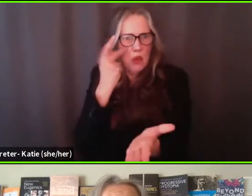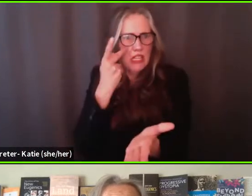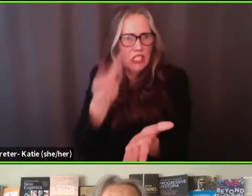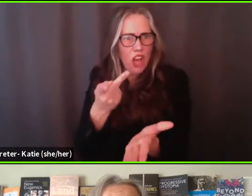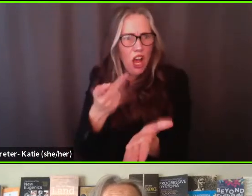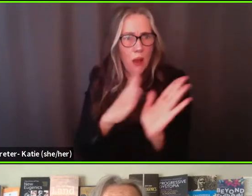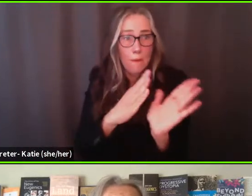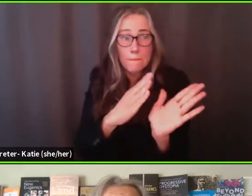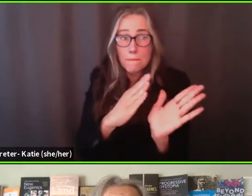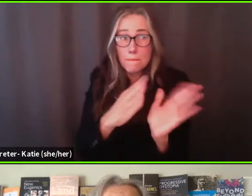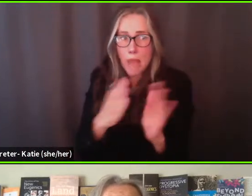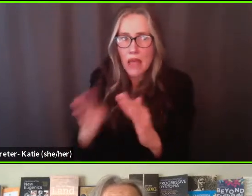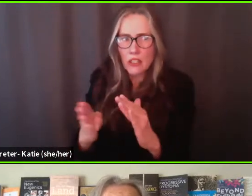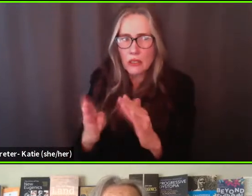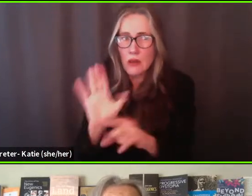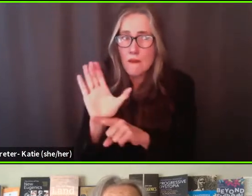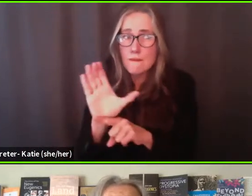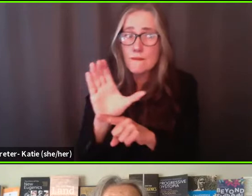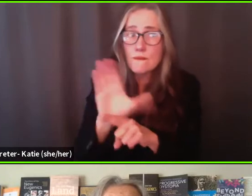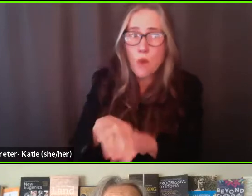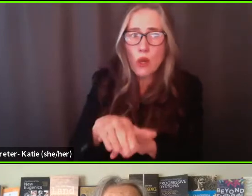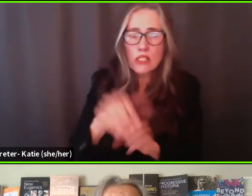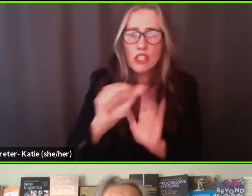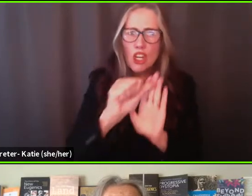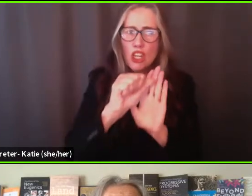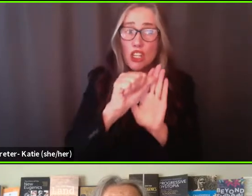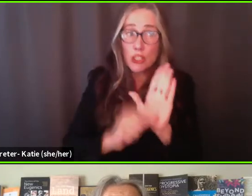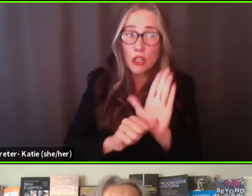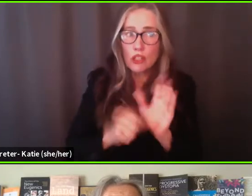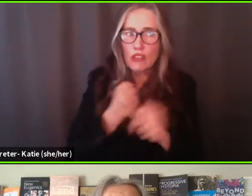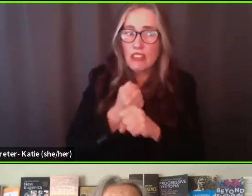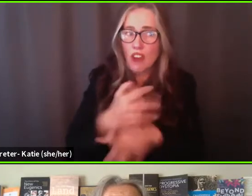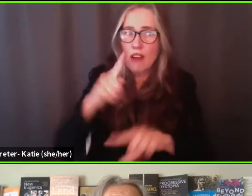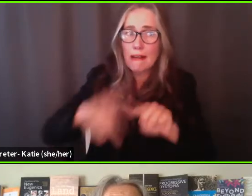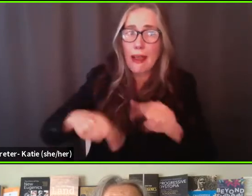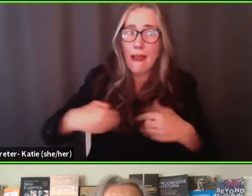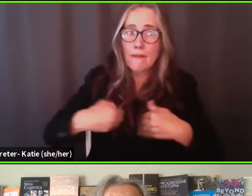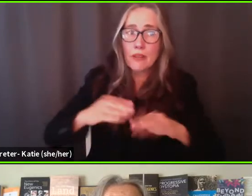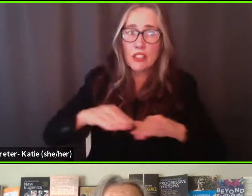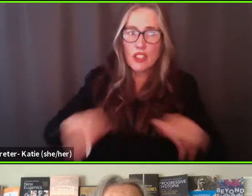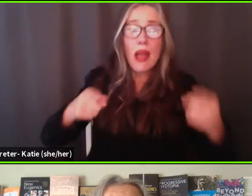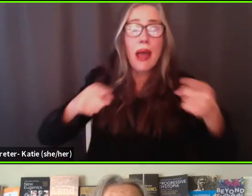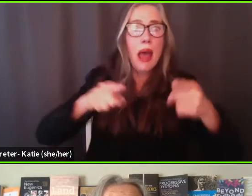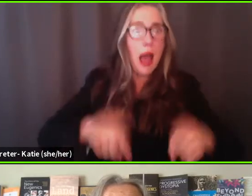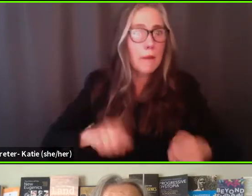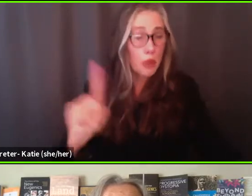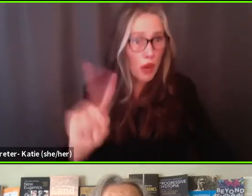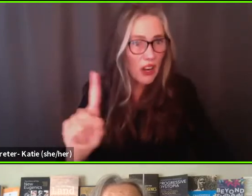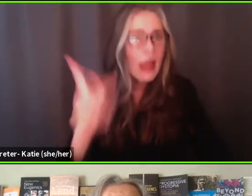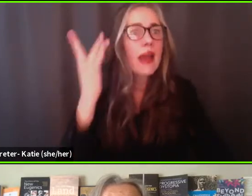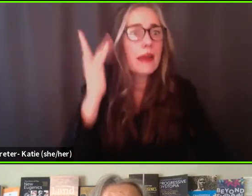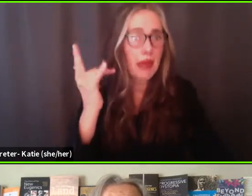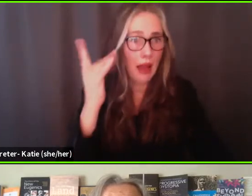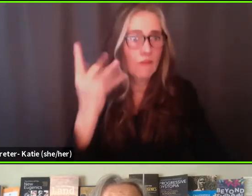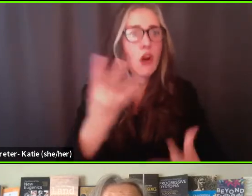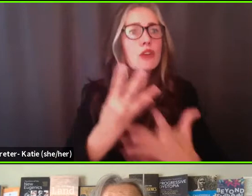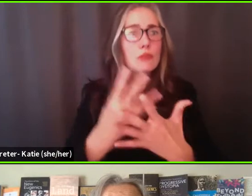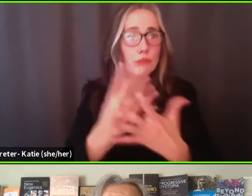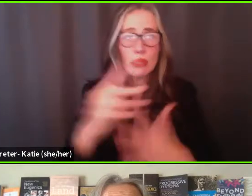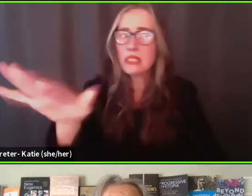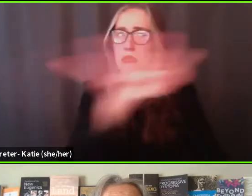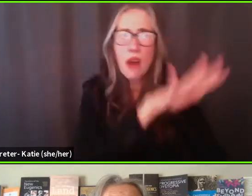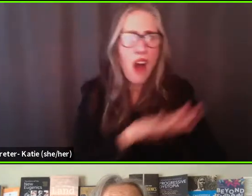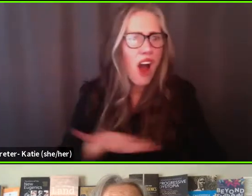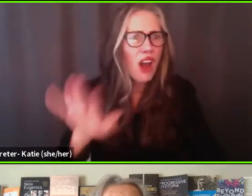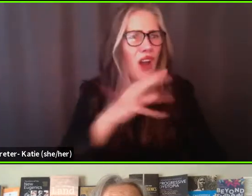coerced sterilization abuse going on in california's prisons um when teresa finally